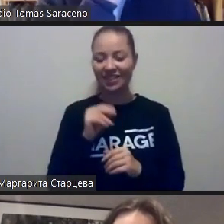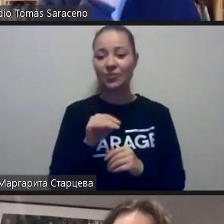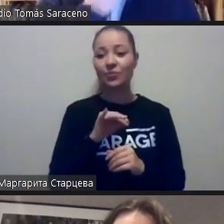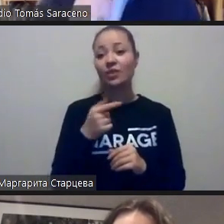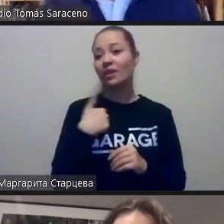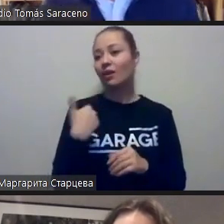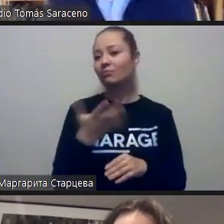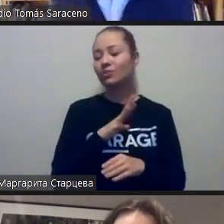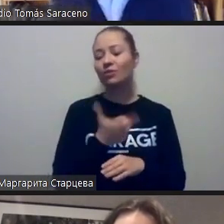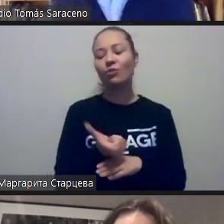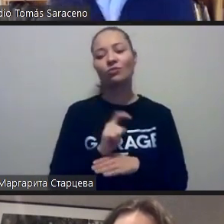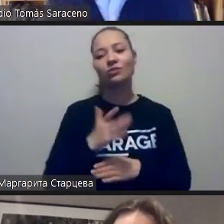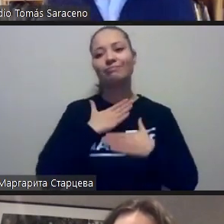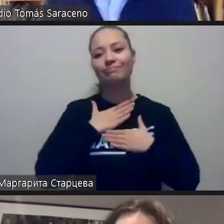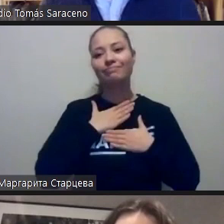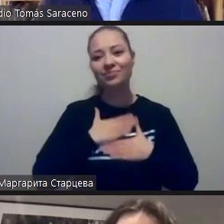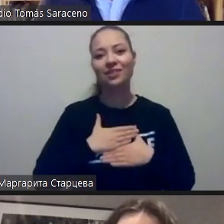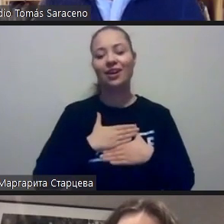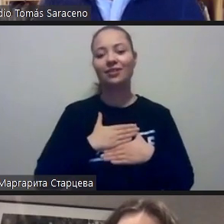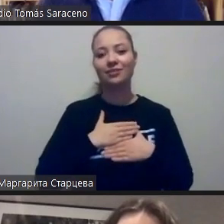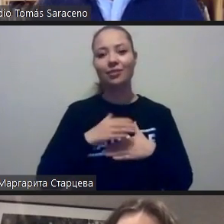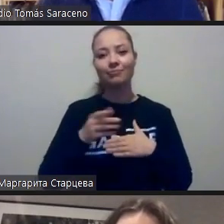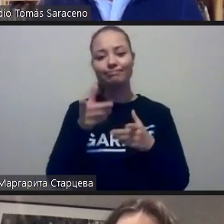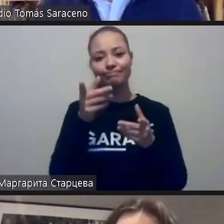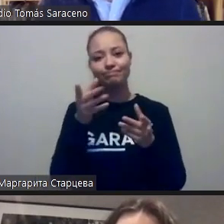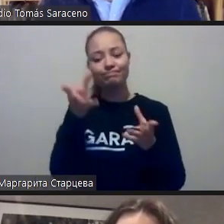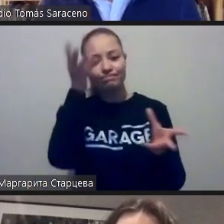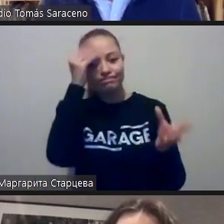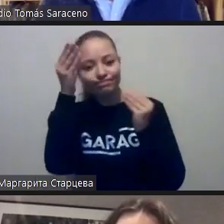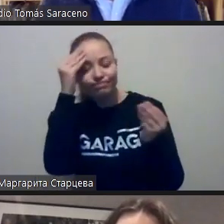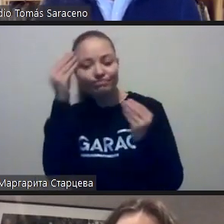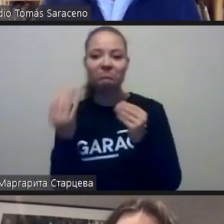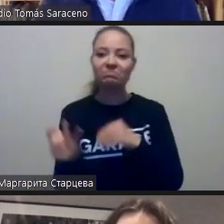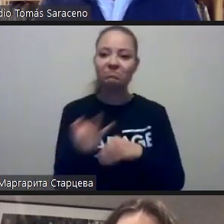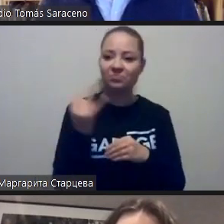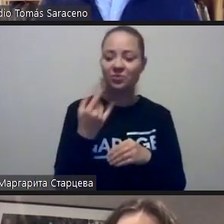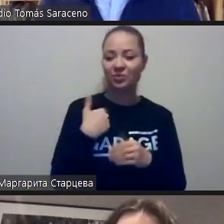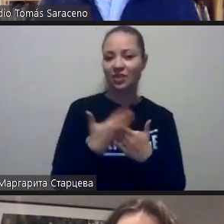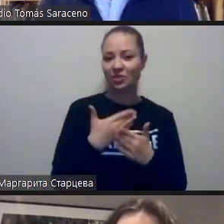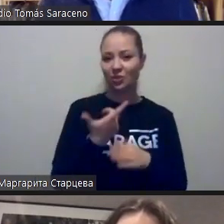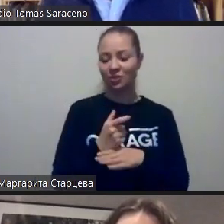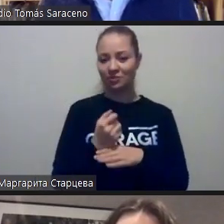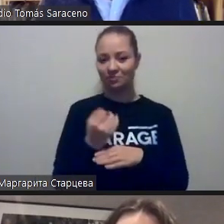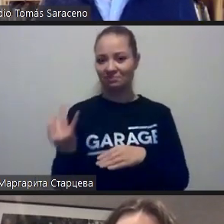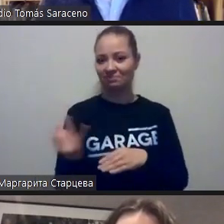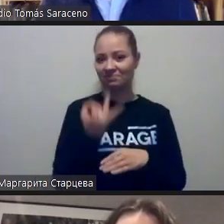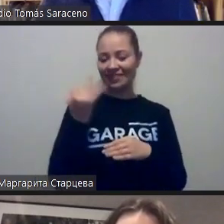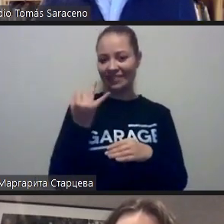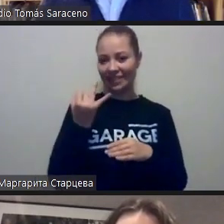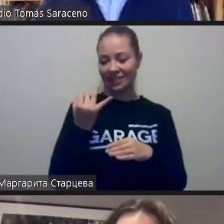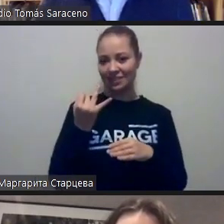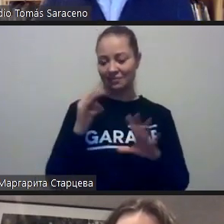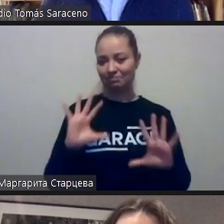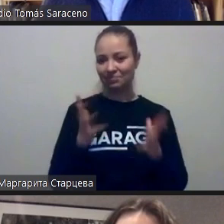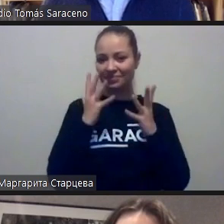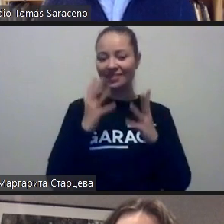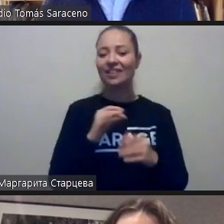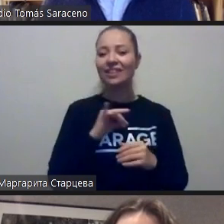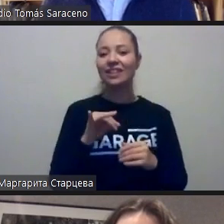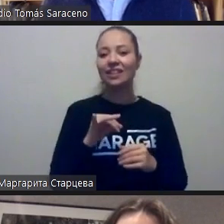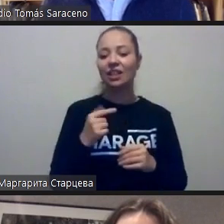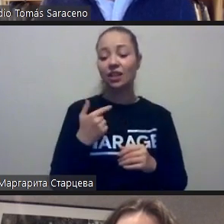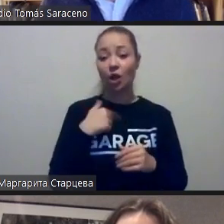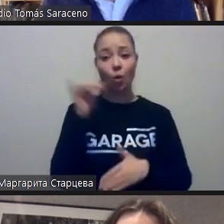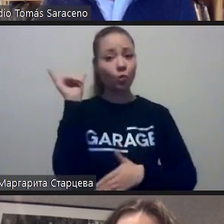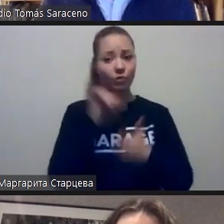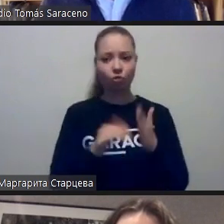end. We were really happy to listen to you, to listen about possible future worlds. It was very